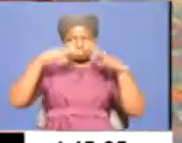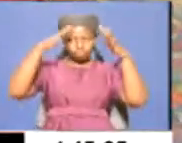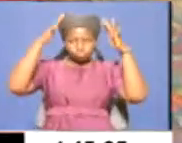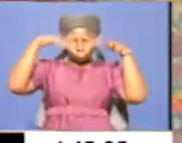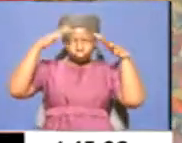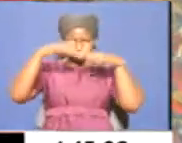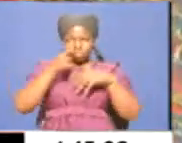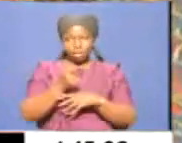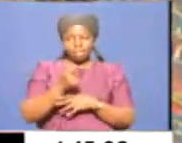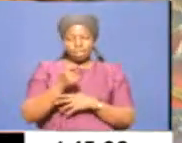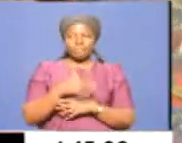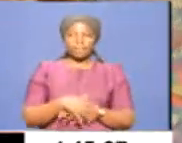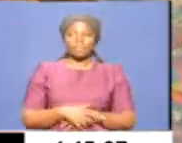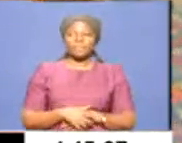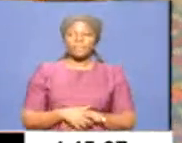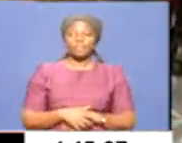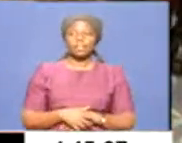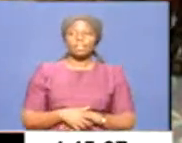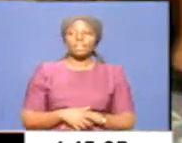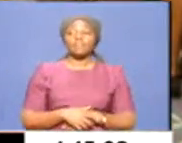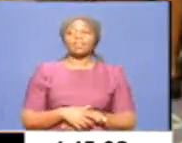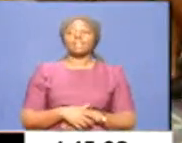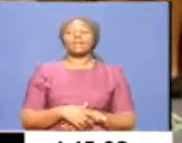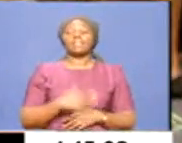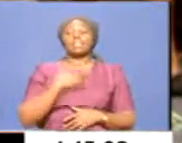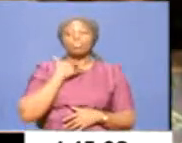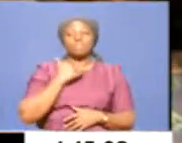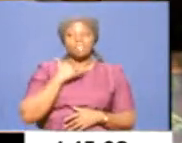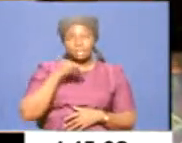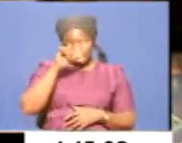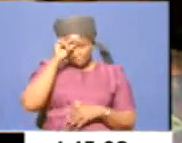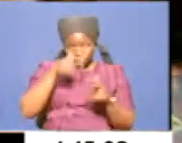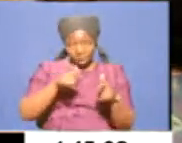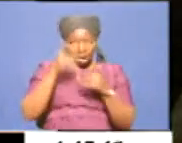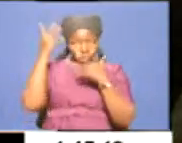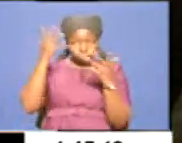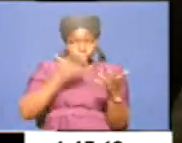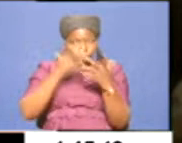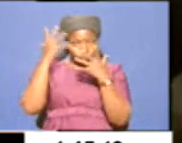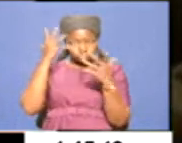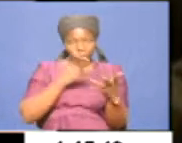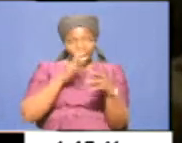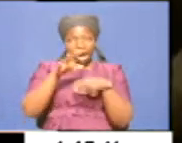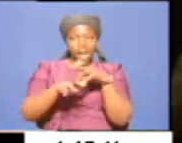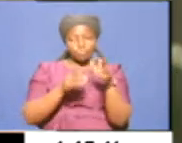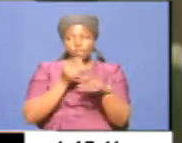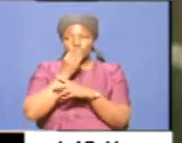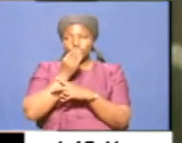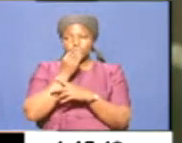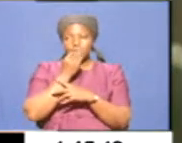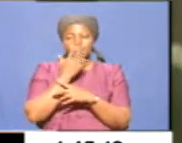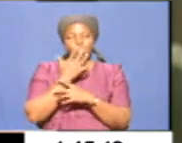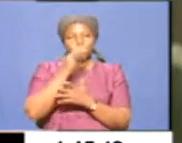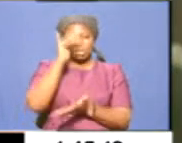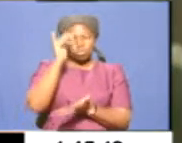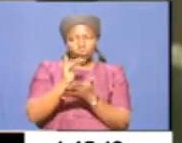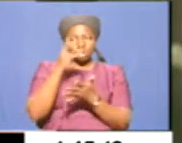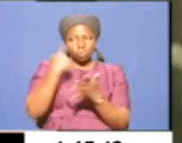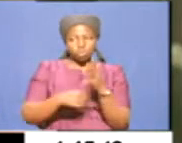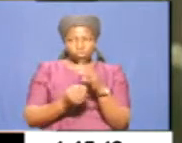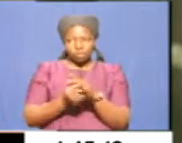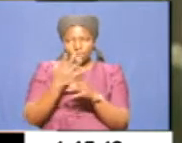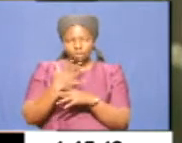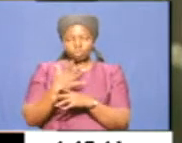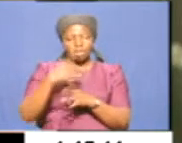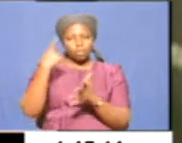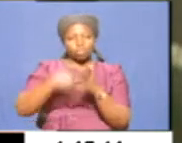allow importation of animal feeds to subsidize the fodder in the country and reduce the overall cost of production. Cost of feeds is high